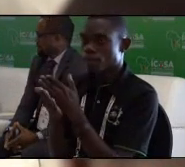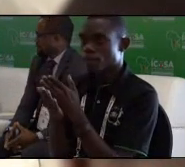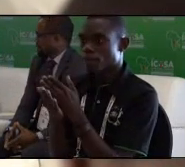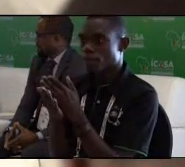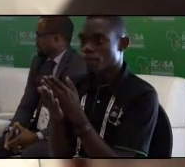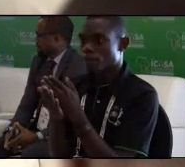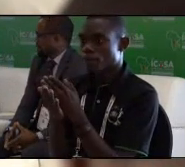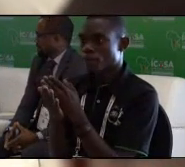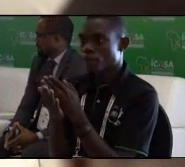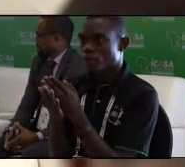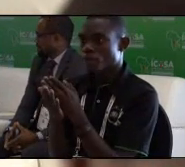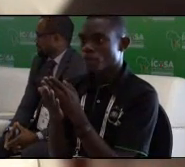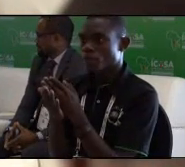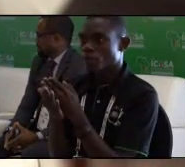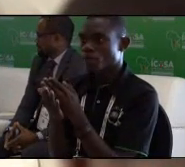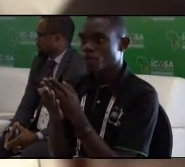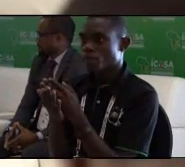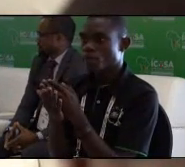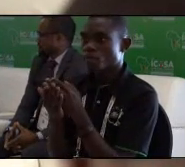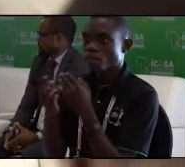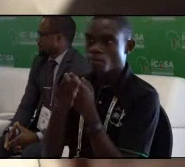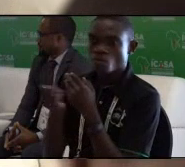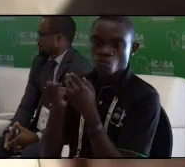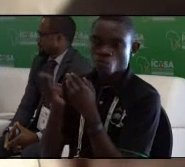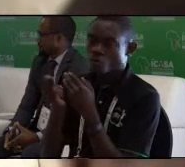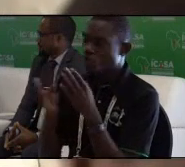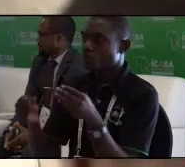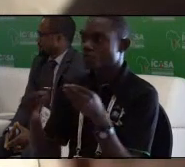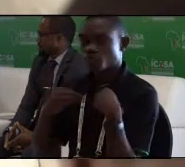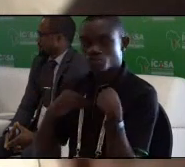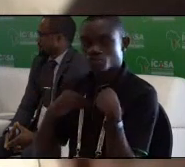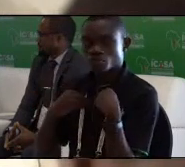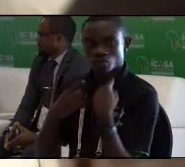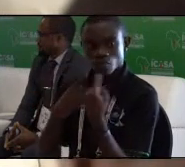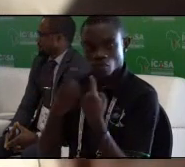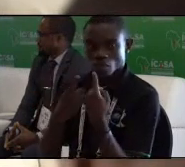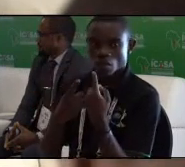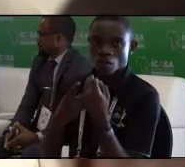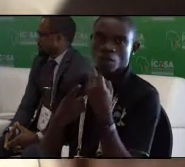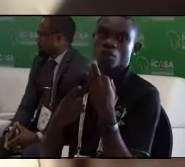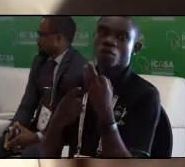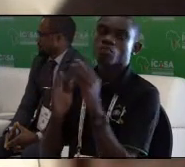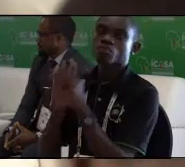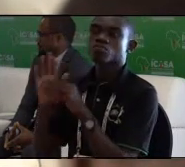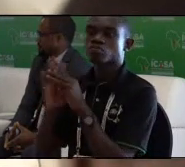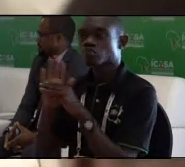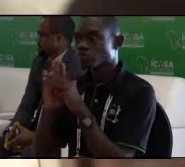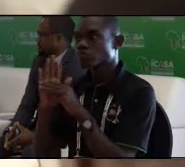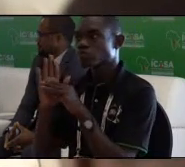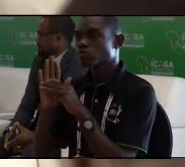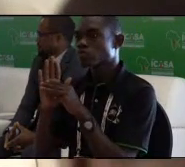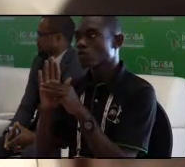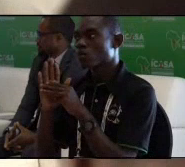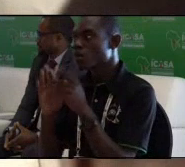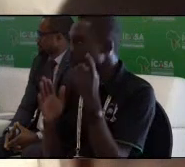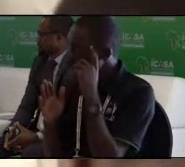with the oral, people accepted it. But so for policy-wise,